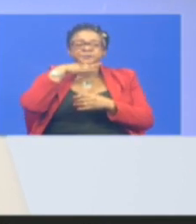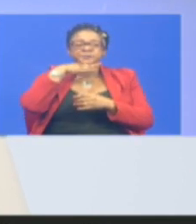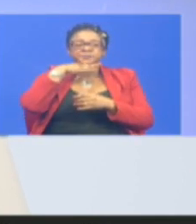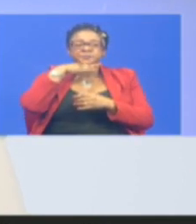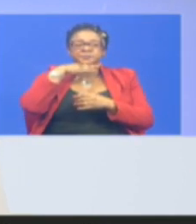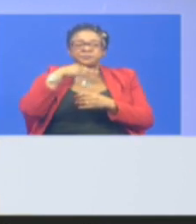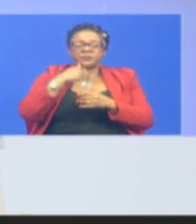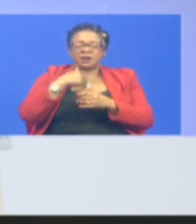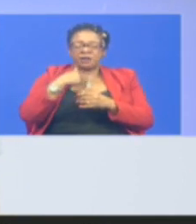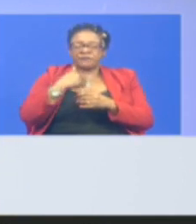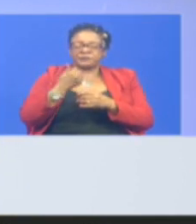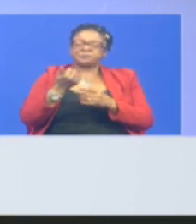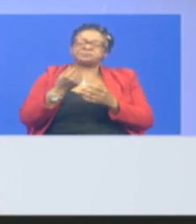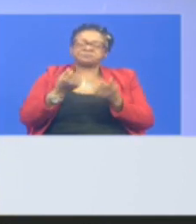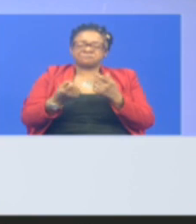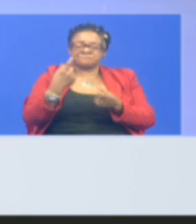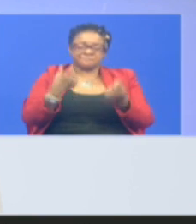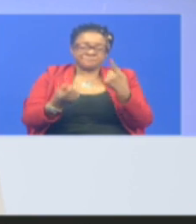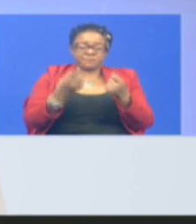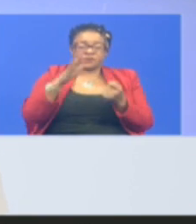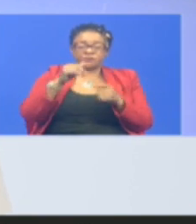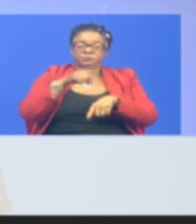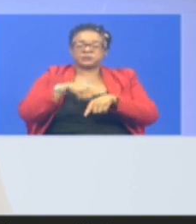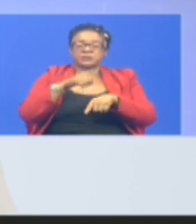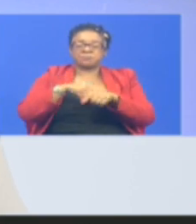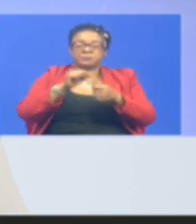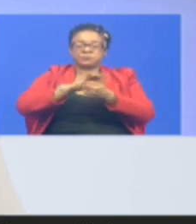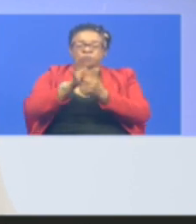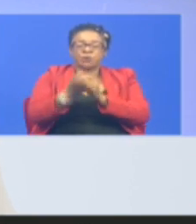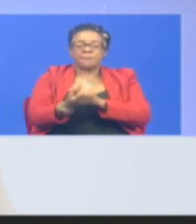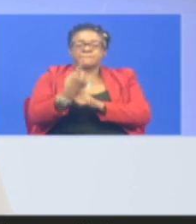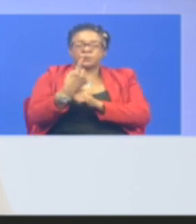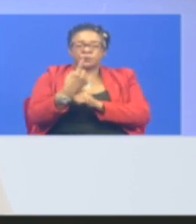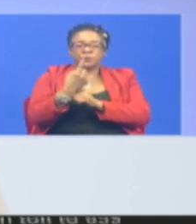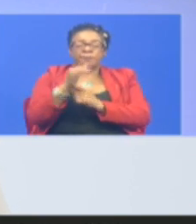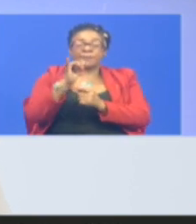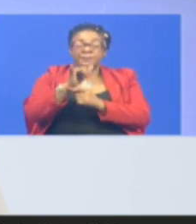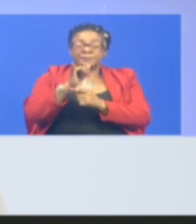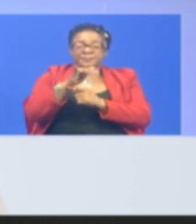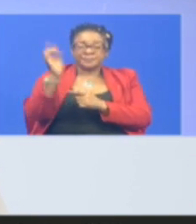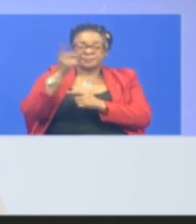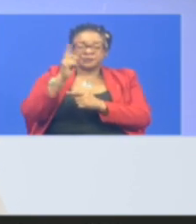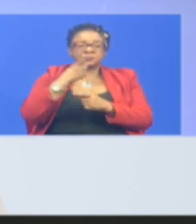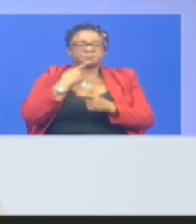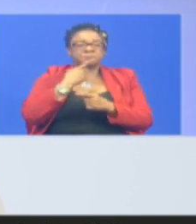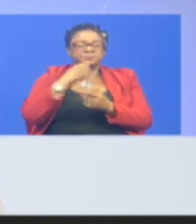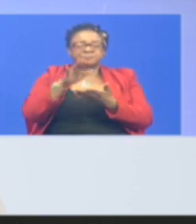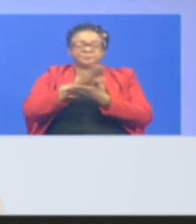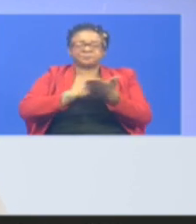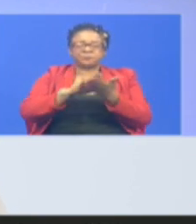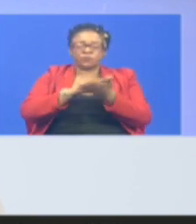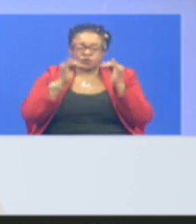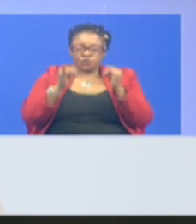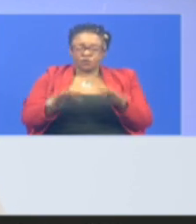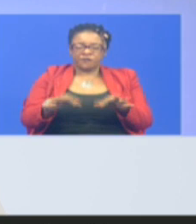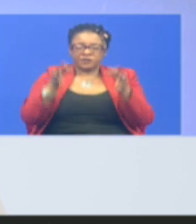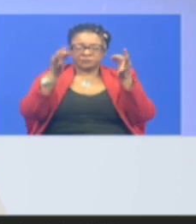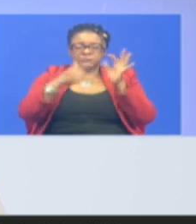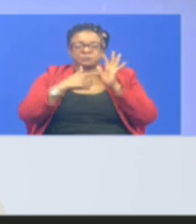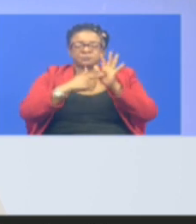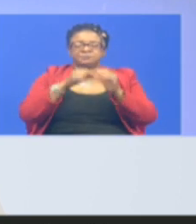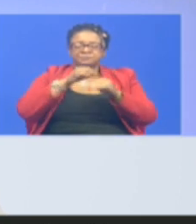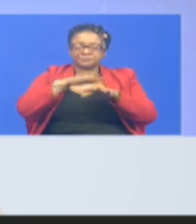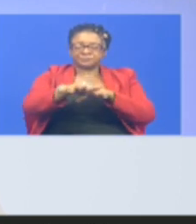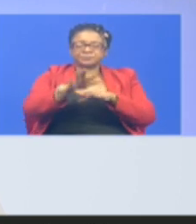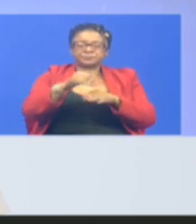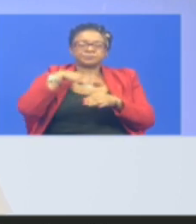various reactions since the outbreak of the coronavirus. This, the ministry says, is based on new findings showing transmissions from